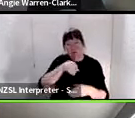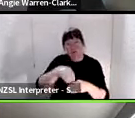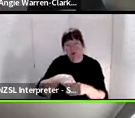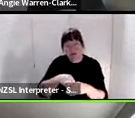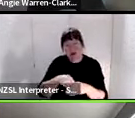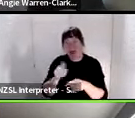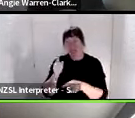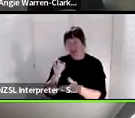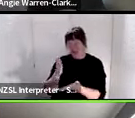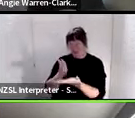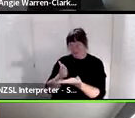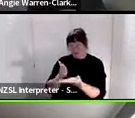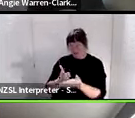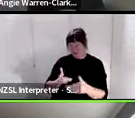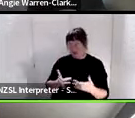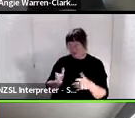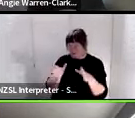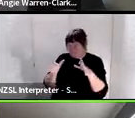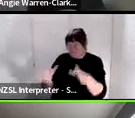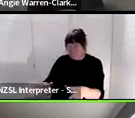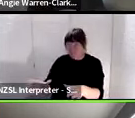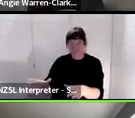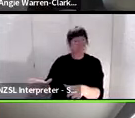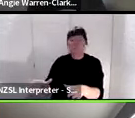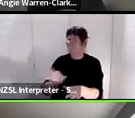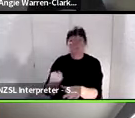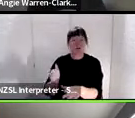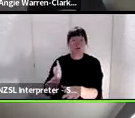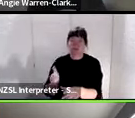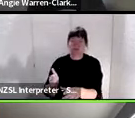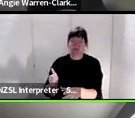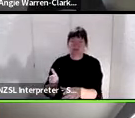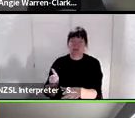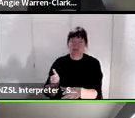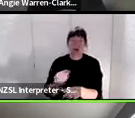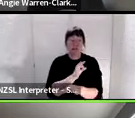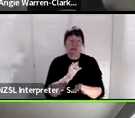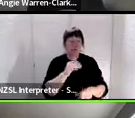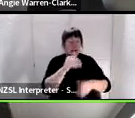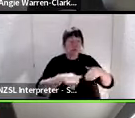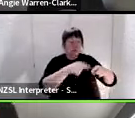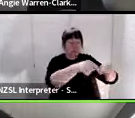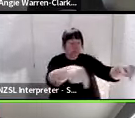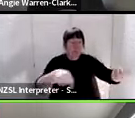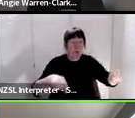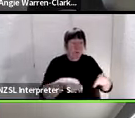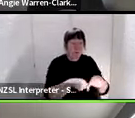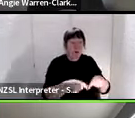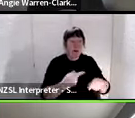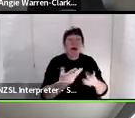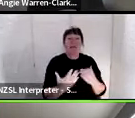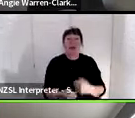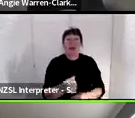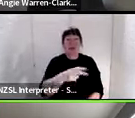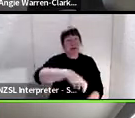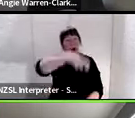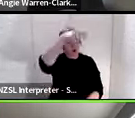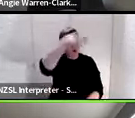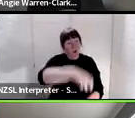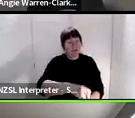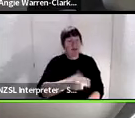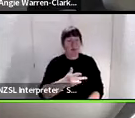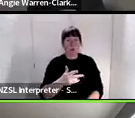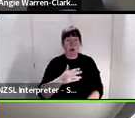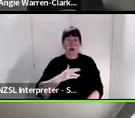practice is dismal. There's not a single swimming pool in Auckland with a hoist and a changing table. My daughter